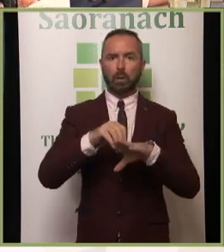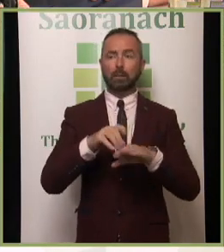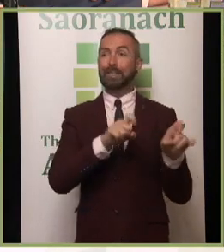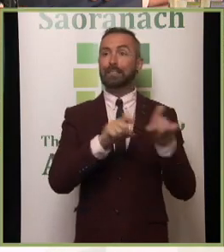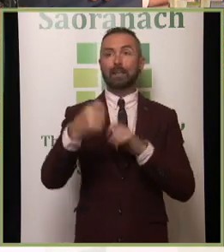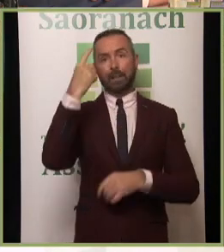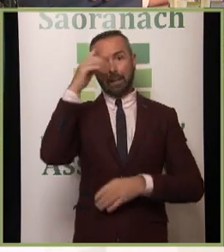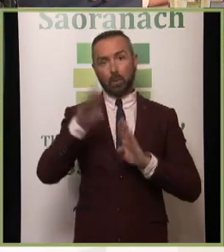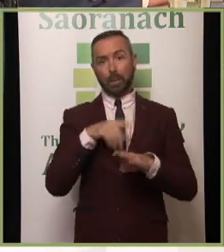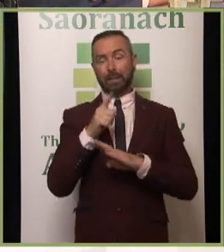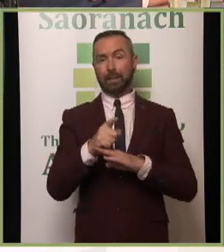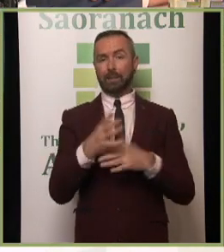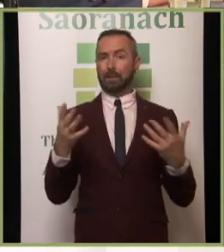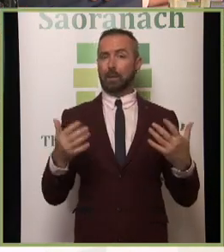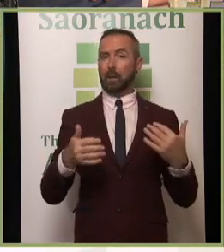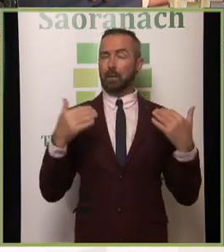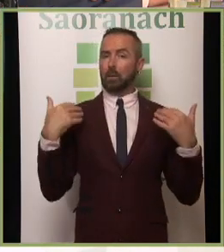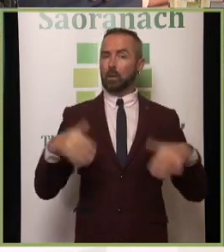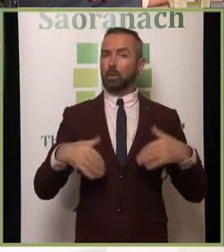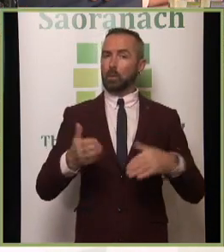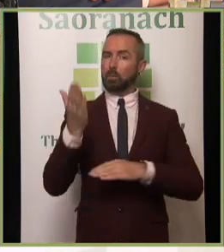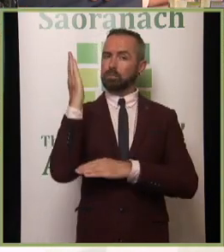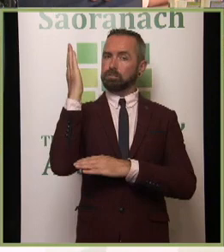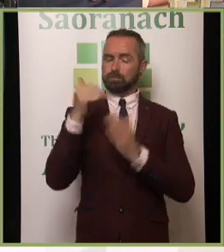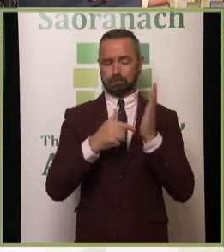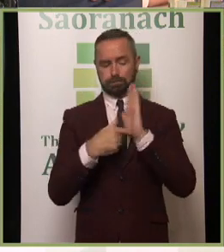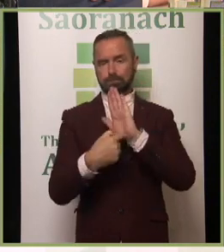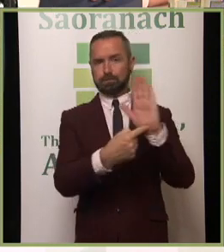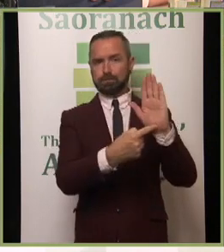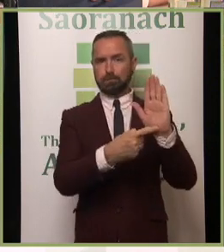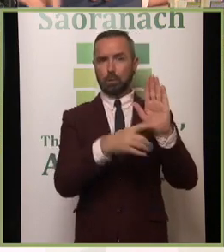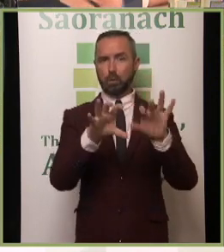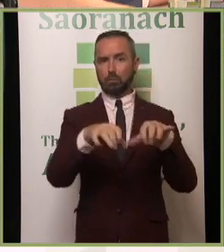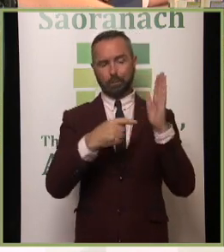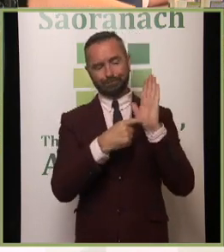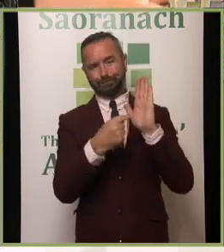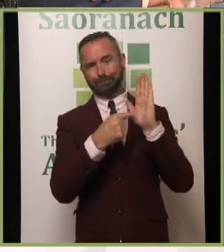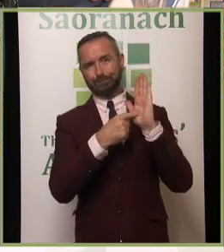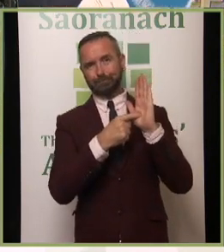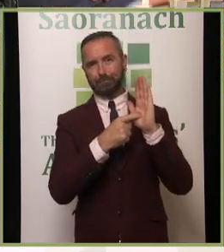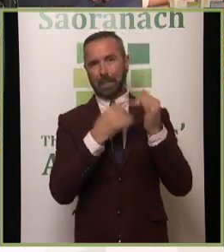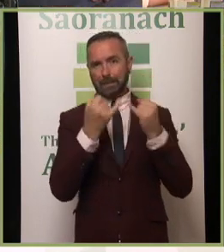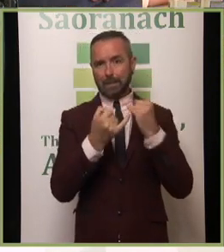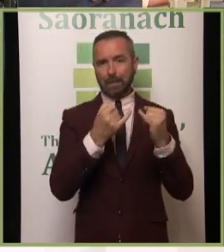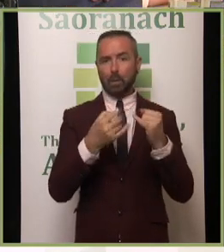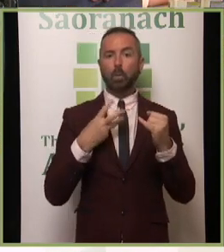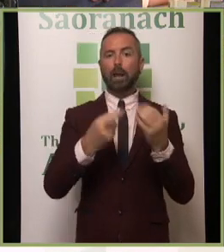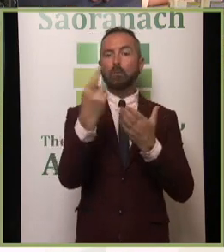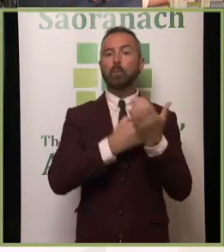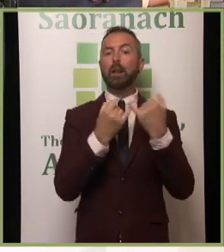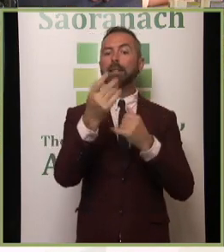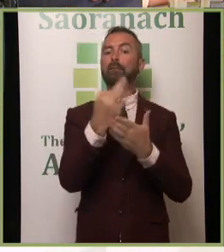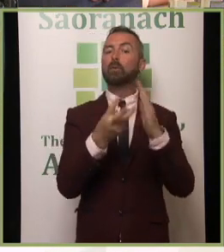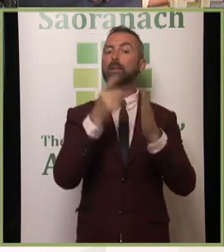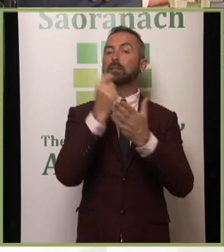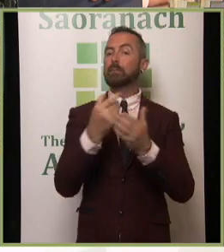still think with this, we are presenting something really coherent to the Oireachtas, and we'll have a report like this in a few